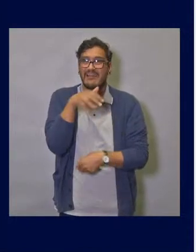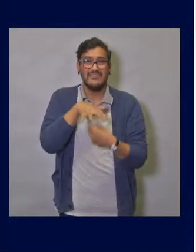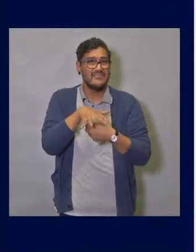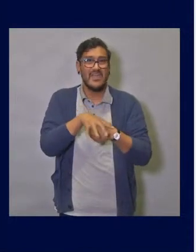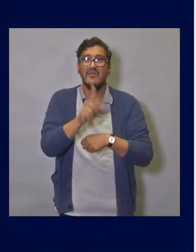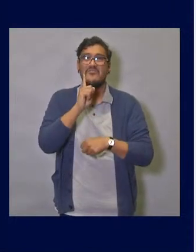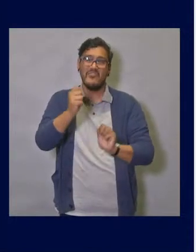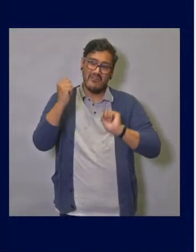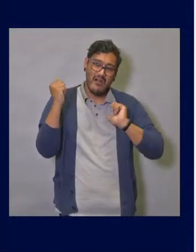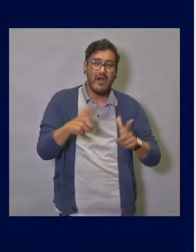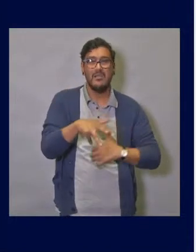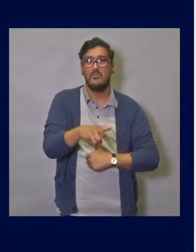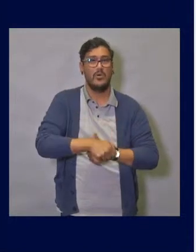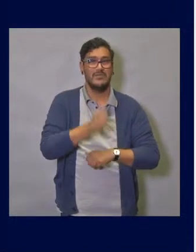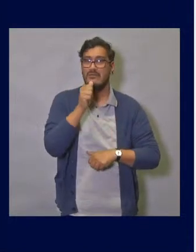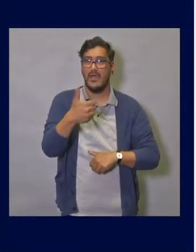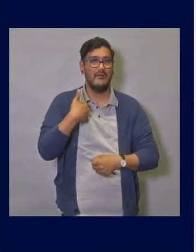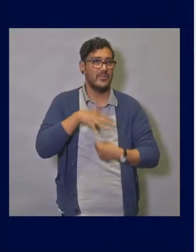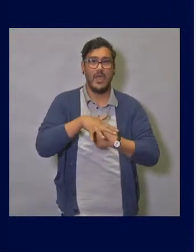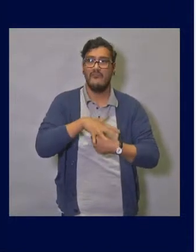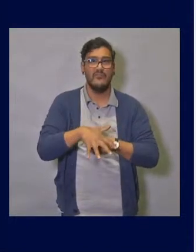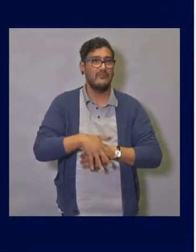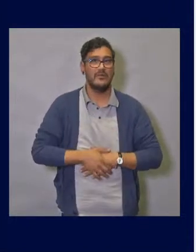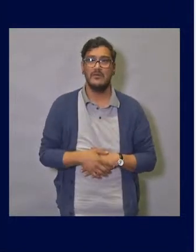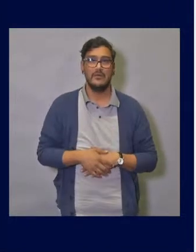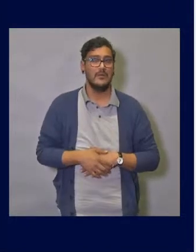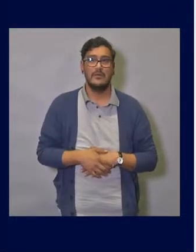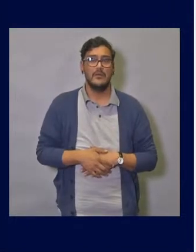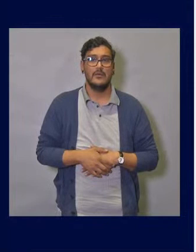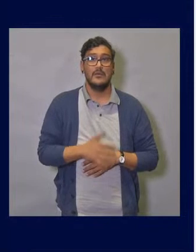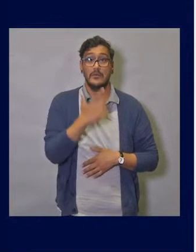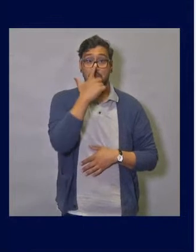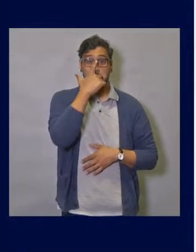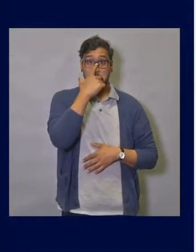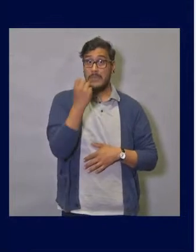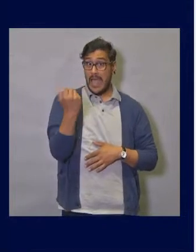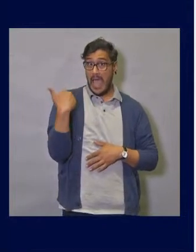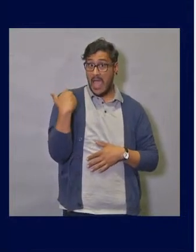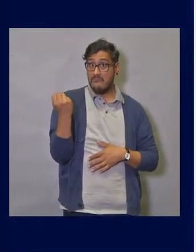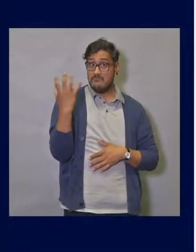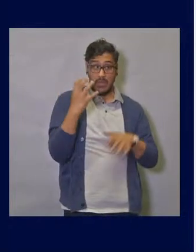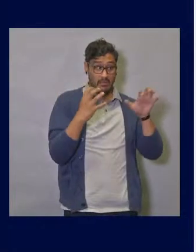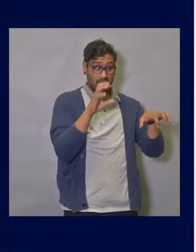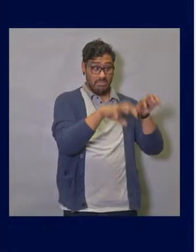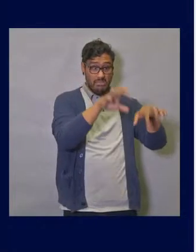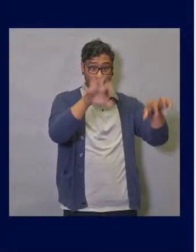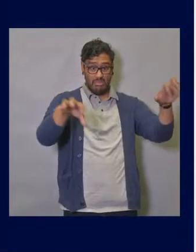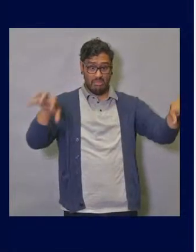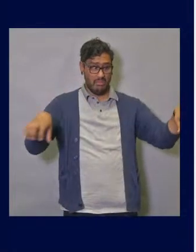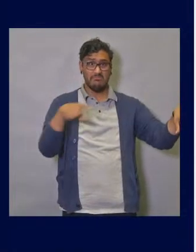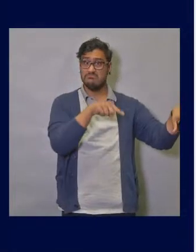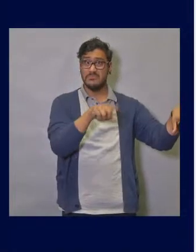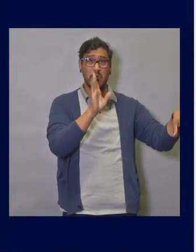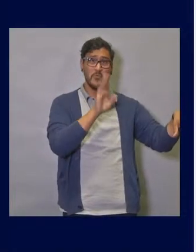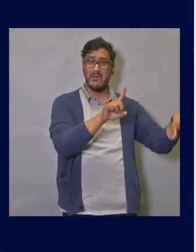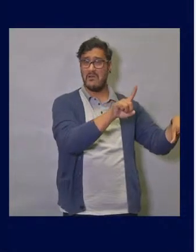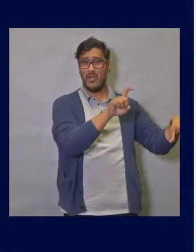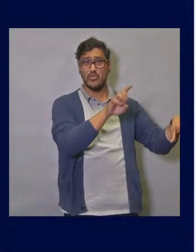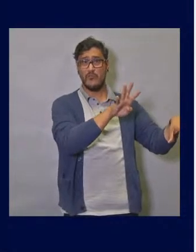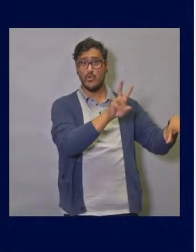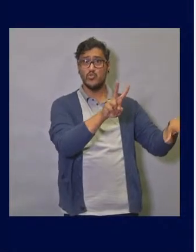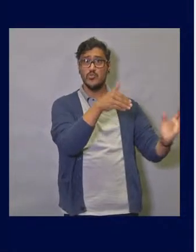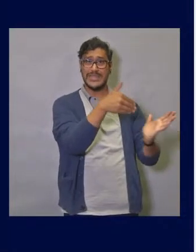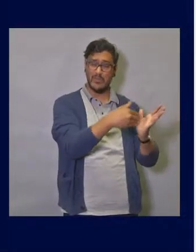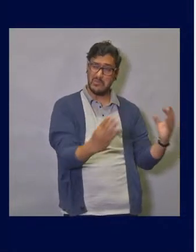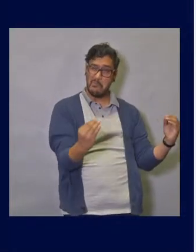our appointments. Our large points of dispensing alone could be providing 142,000 more doses